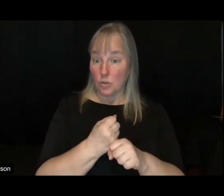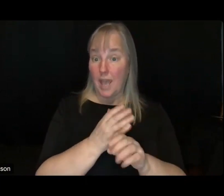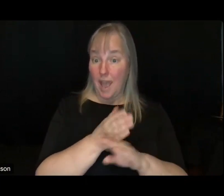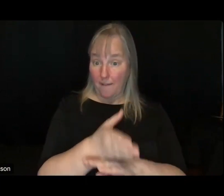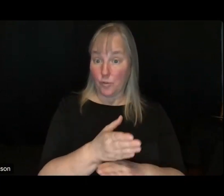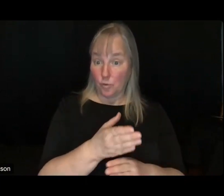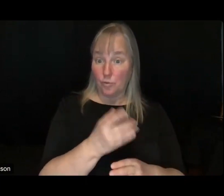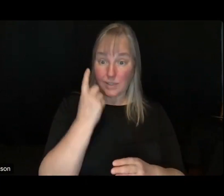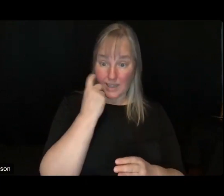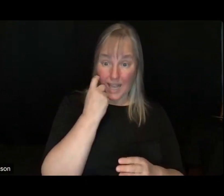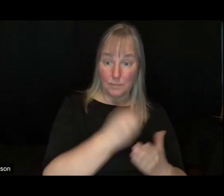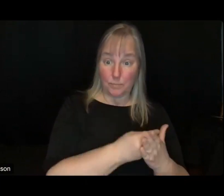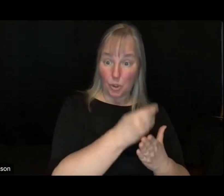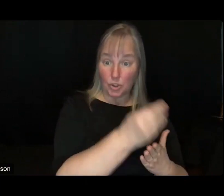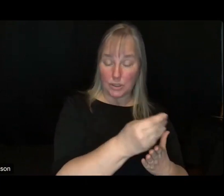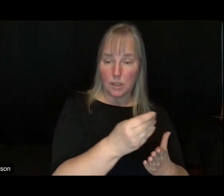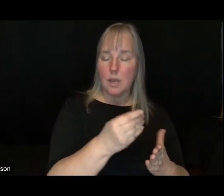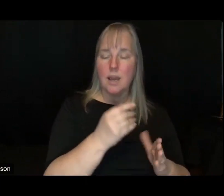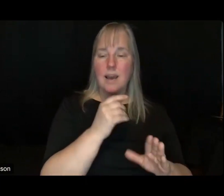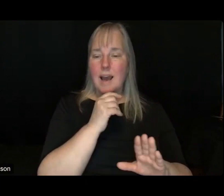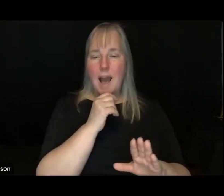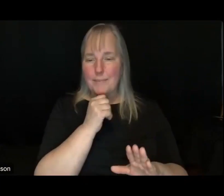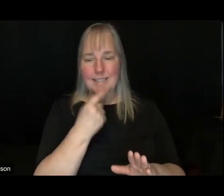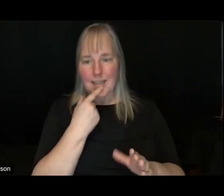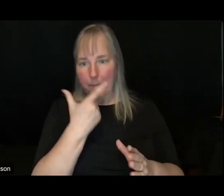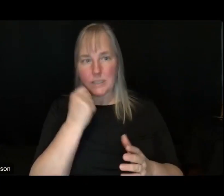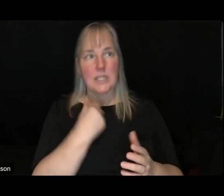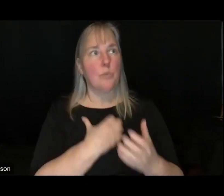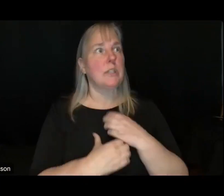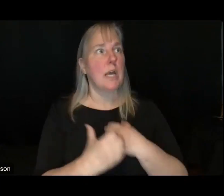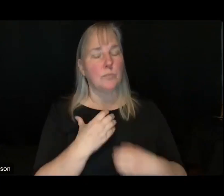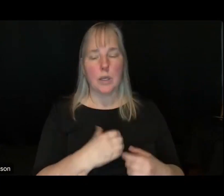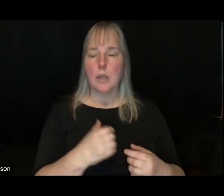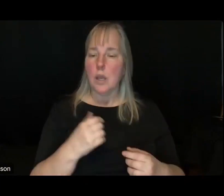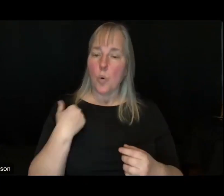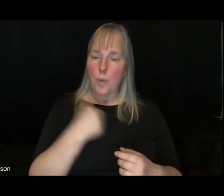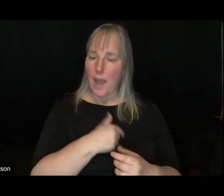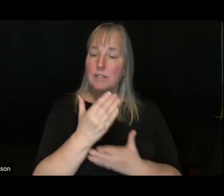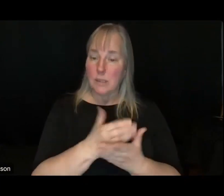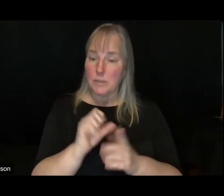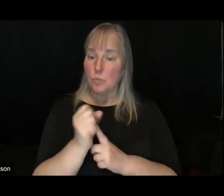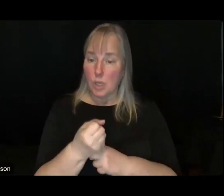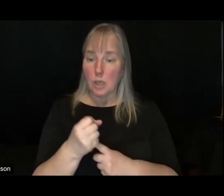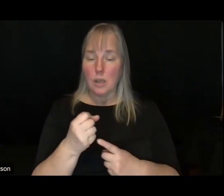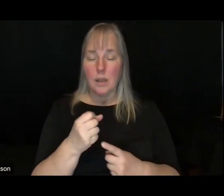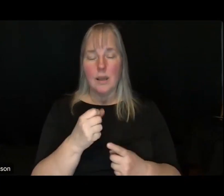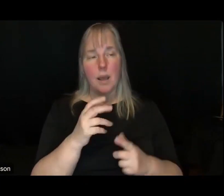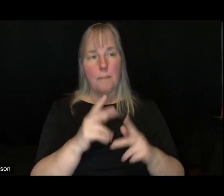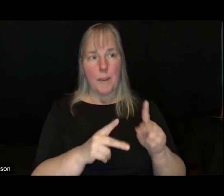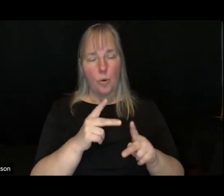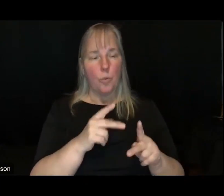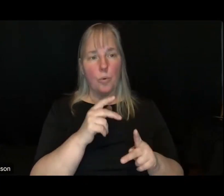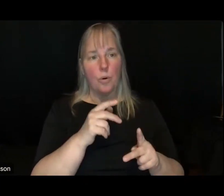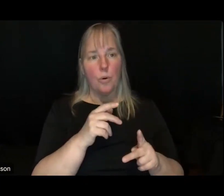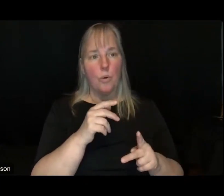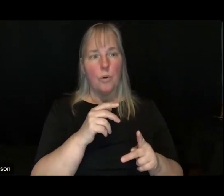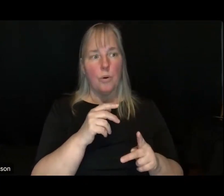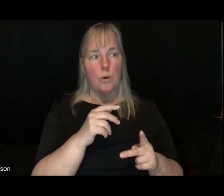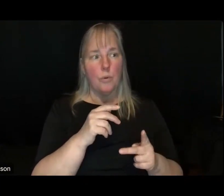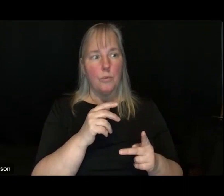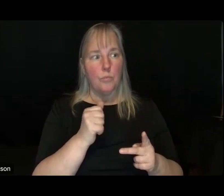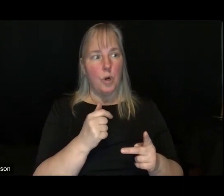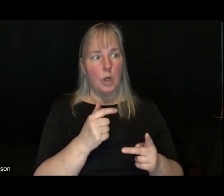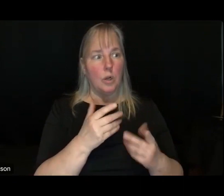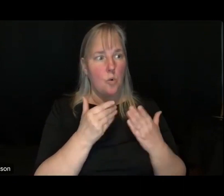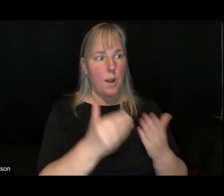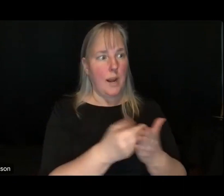were. I'm not saying they were desperate when we had some instances of people were not desperate when they bought it a couple of years ago, thinking they couldn't get a home, but